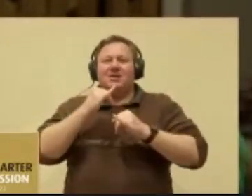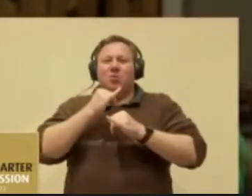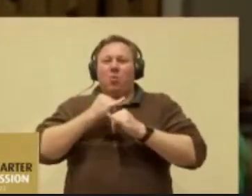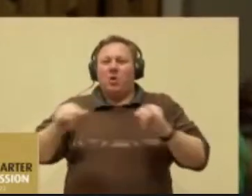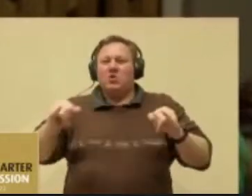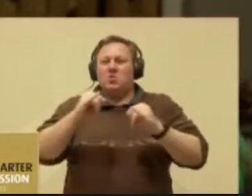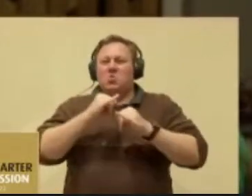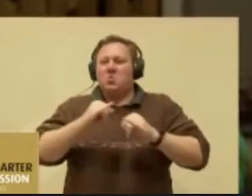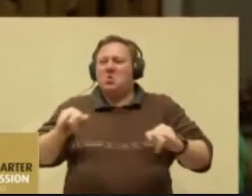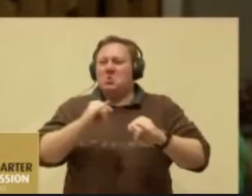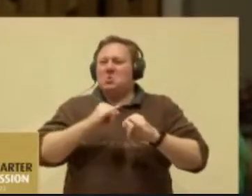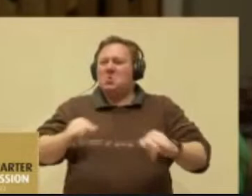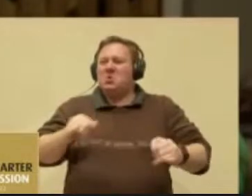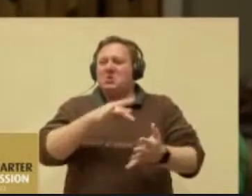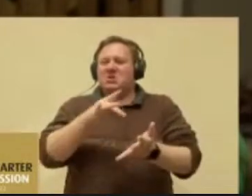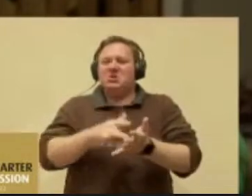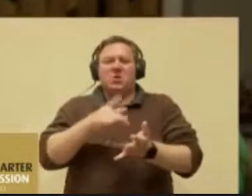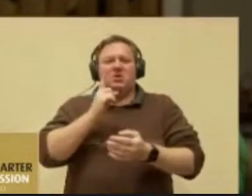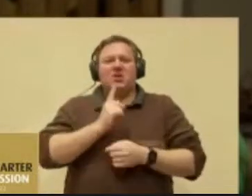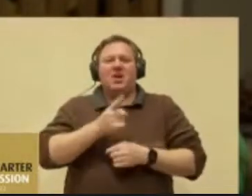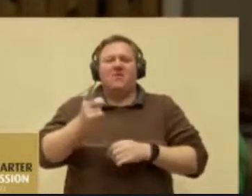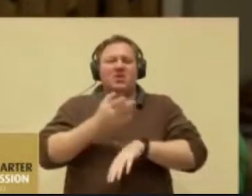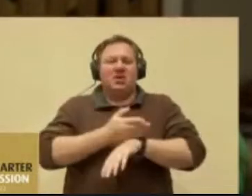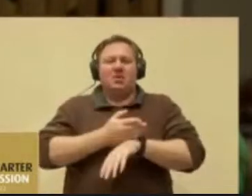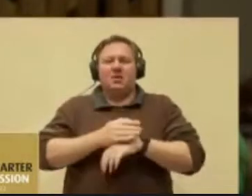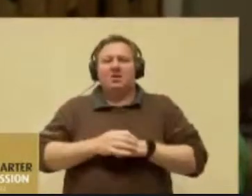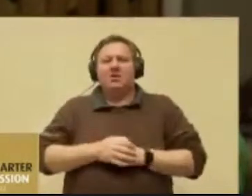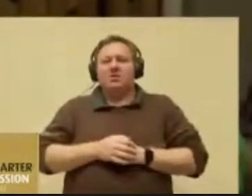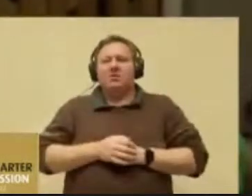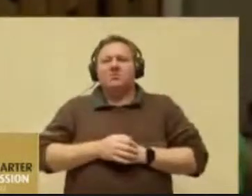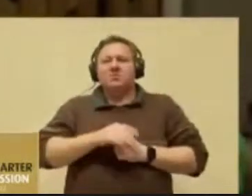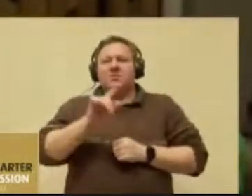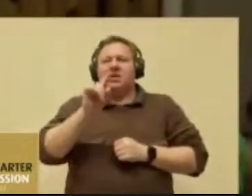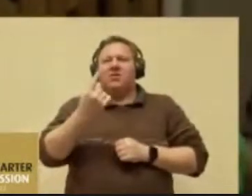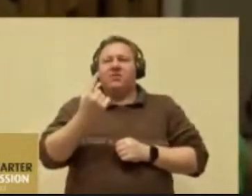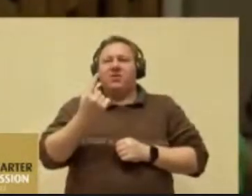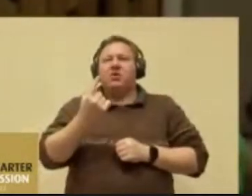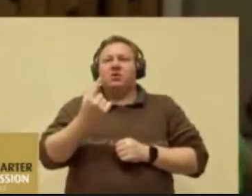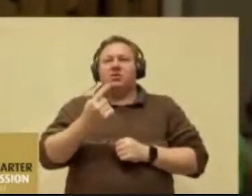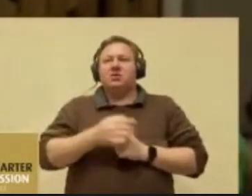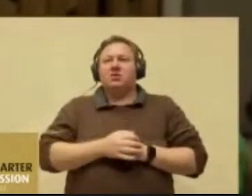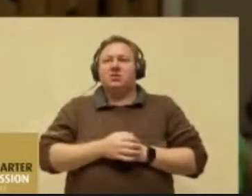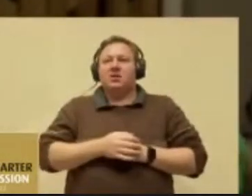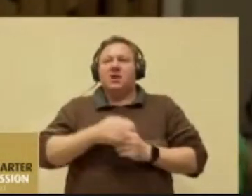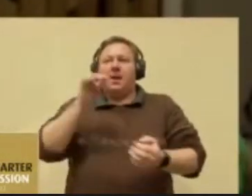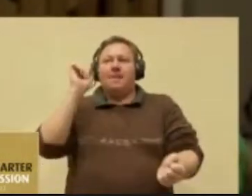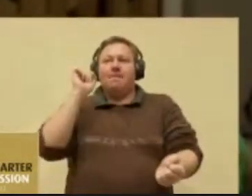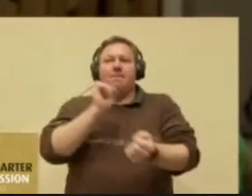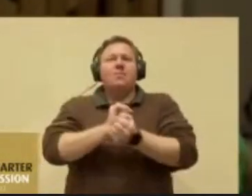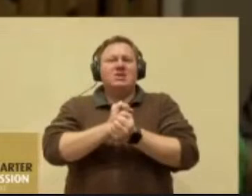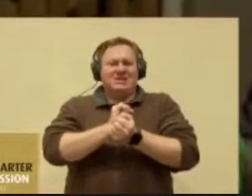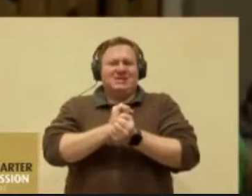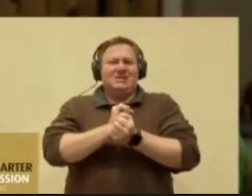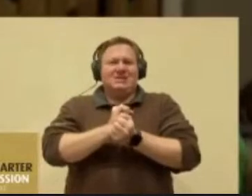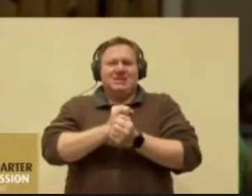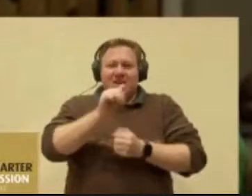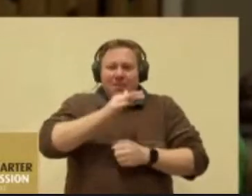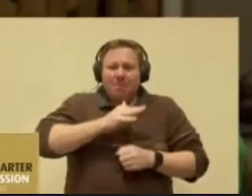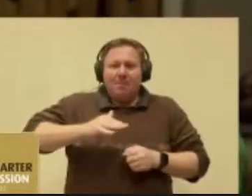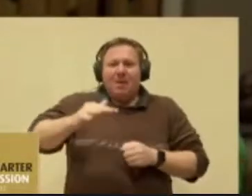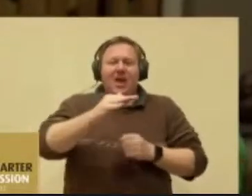time now firstly i think prison should be a place of punishment